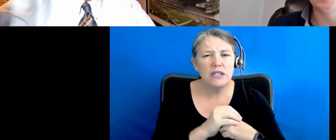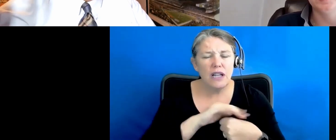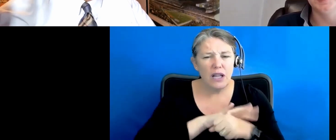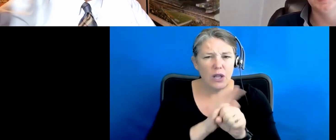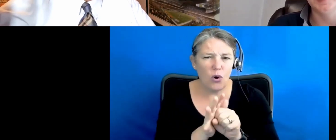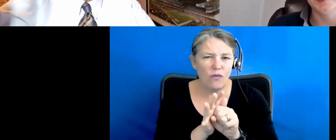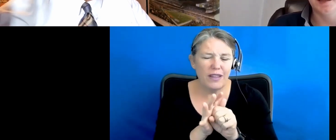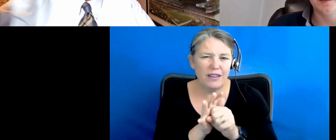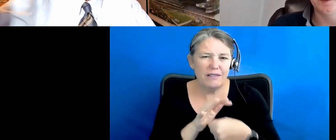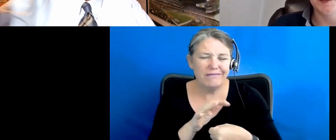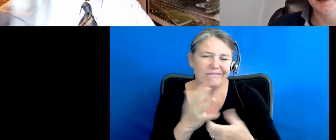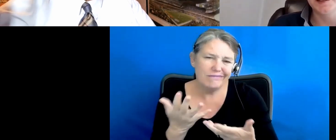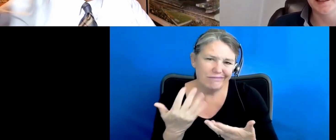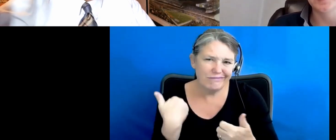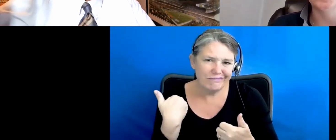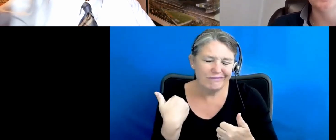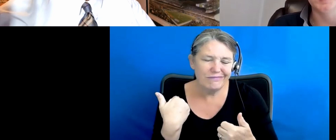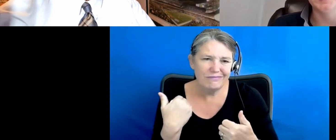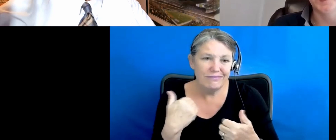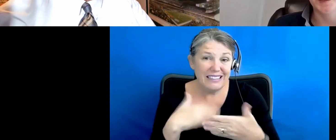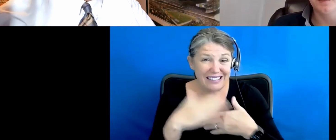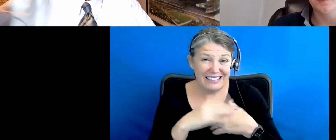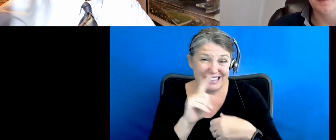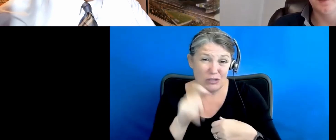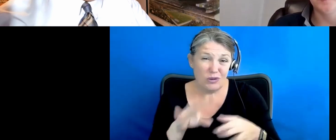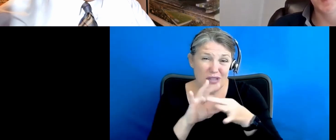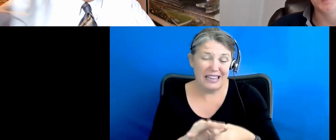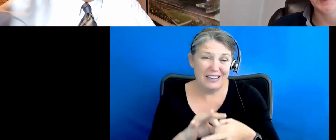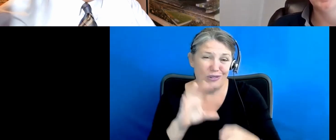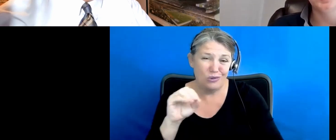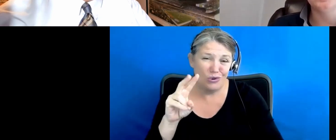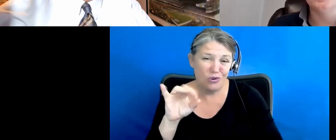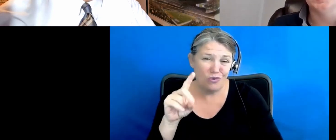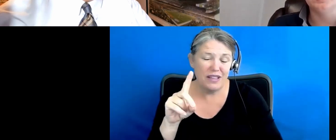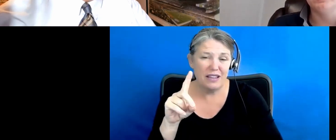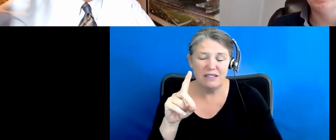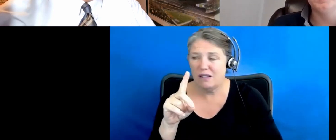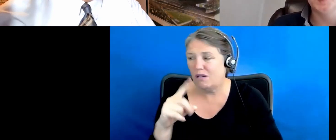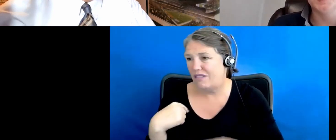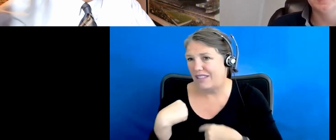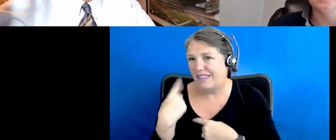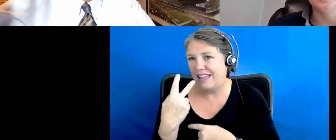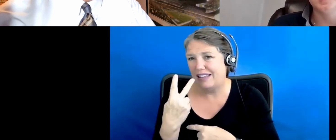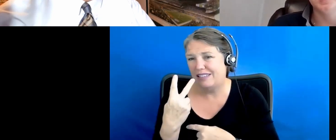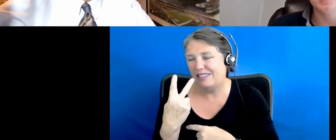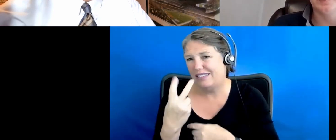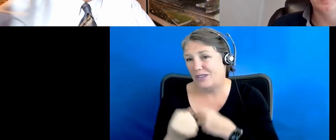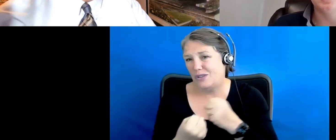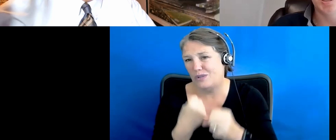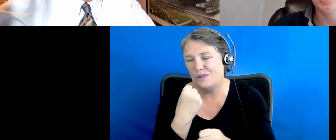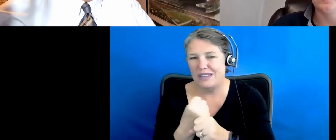COVID particularly earlier, and this next question relates to it. So the last 2 years have been